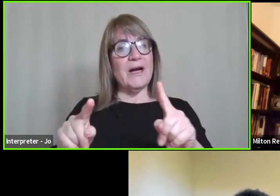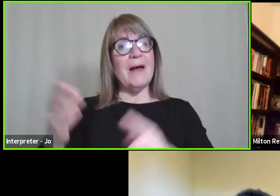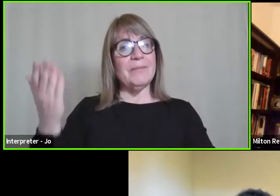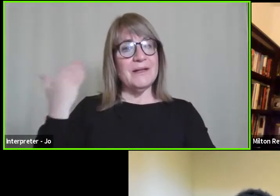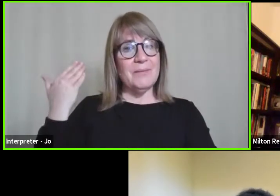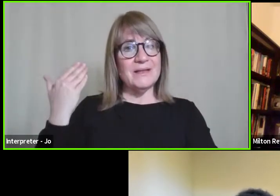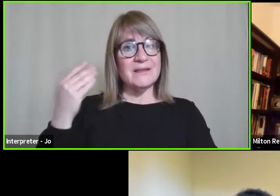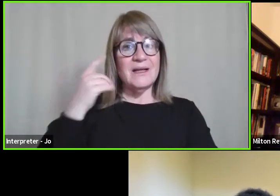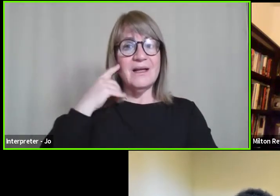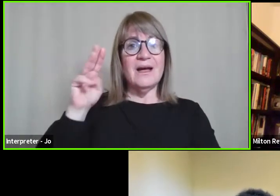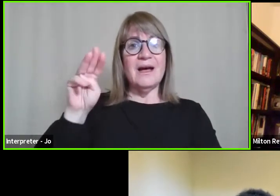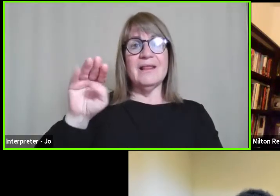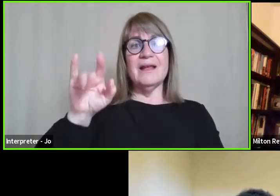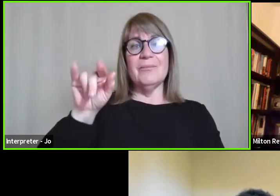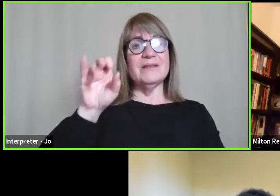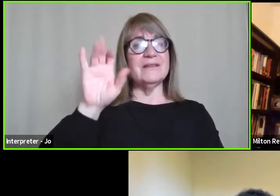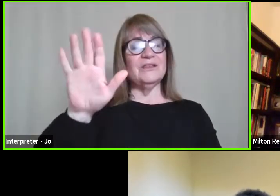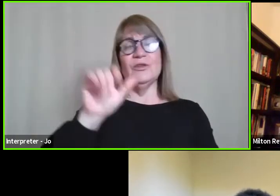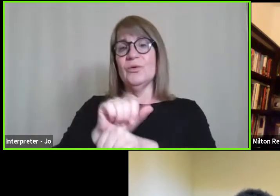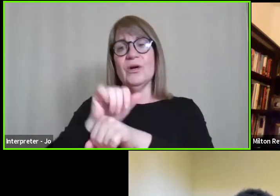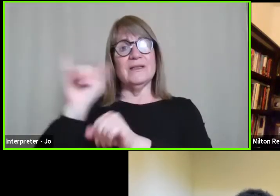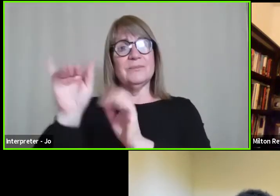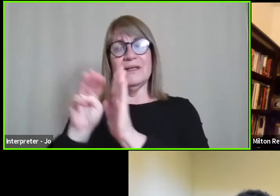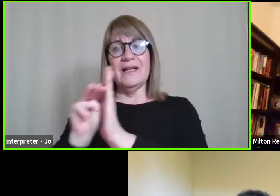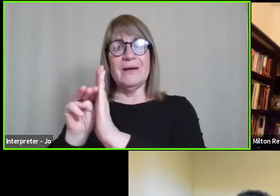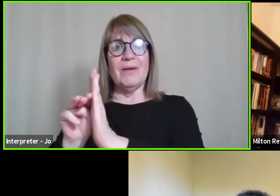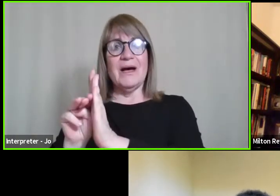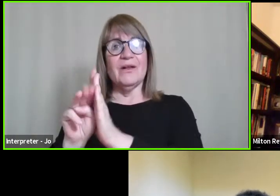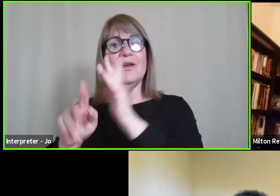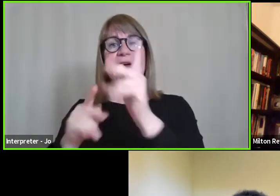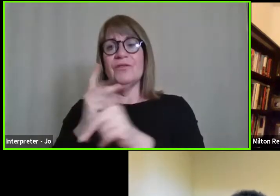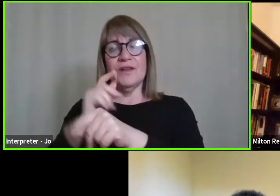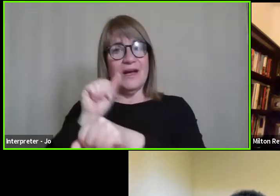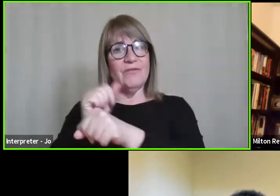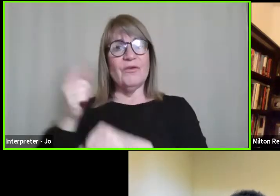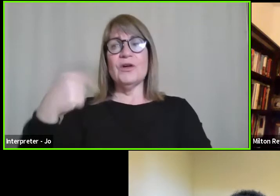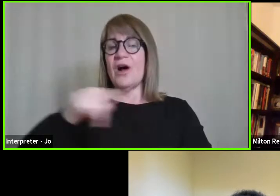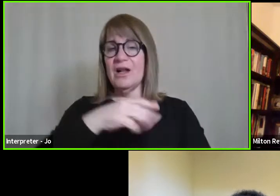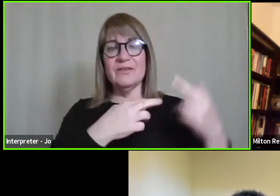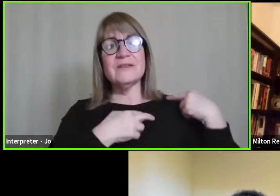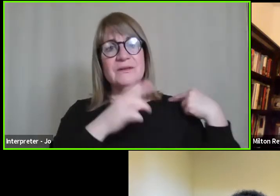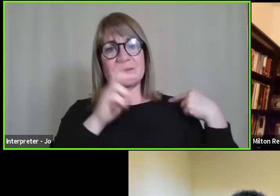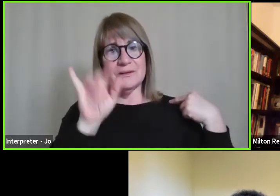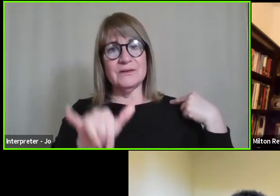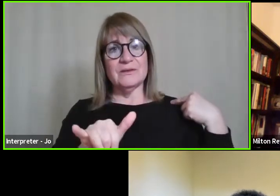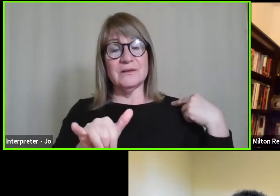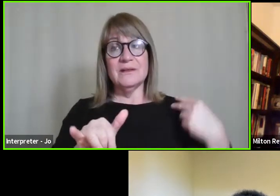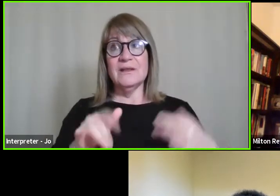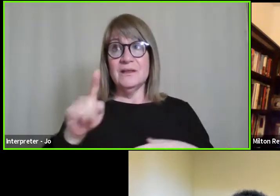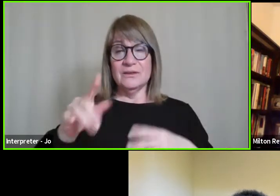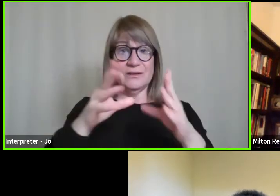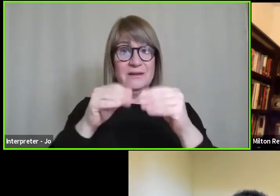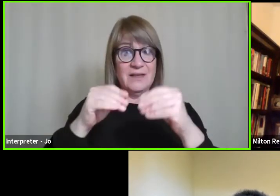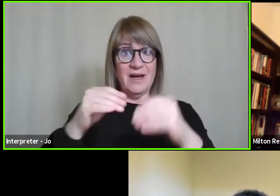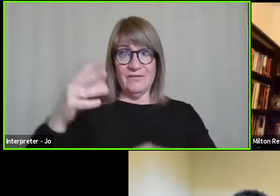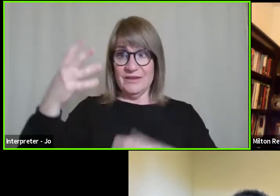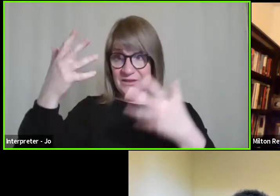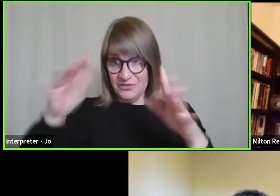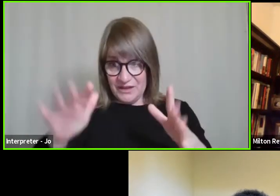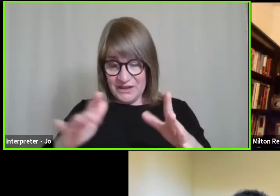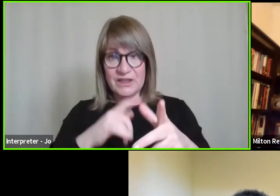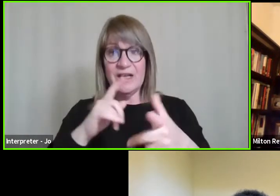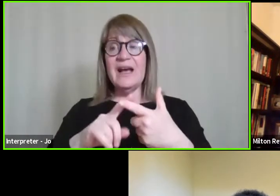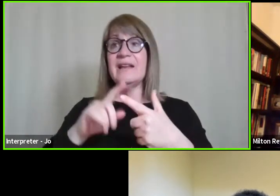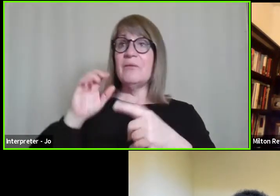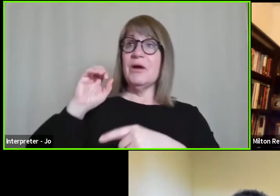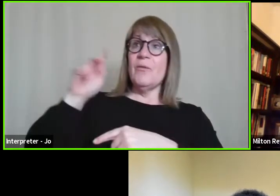mill and your work has been a model for the type of work that we all have to do and as we kind of leave this conference and and go back to our our day-to-day lives